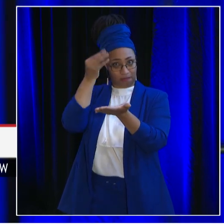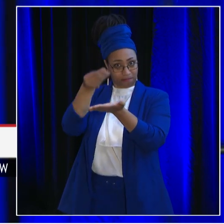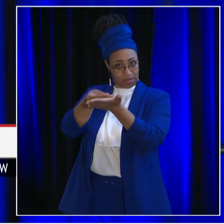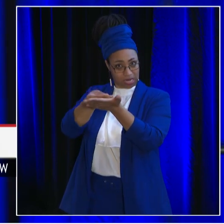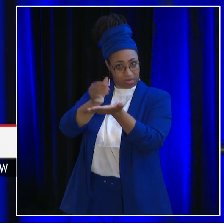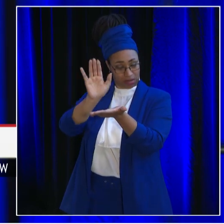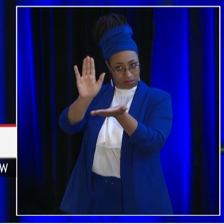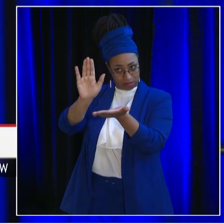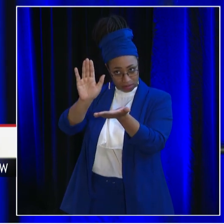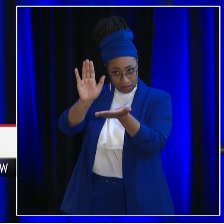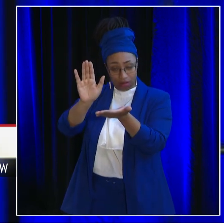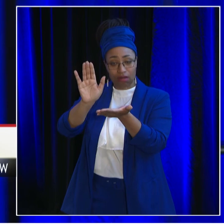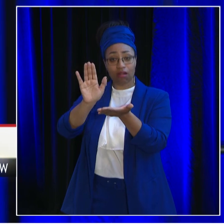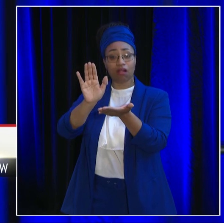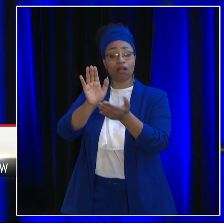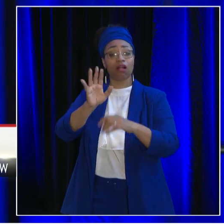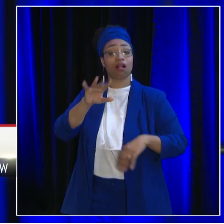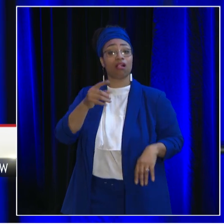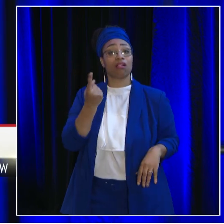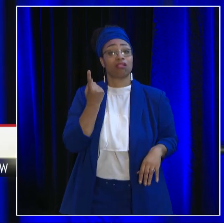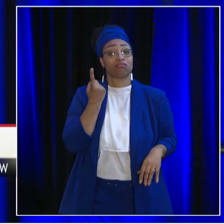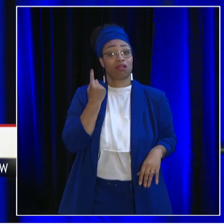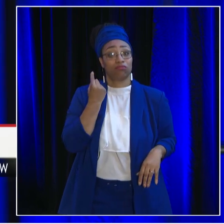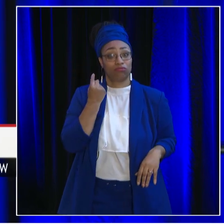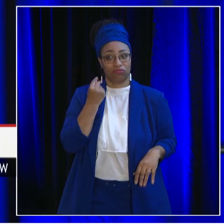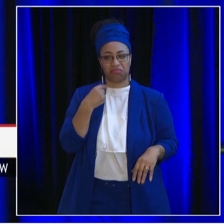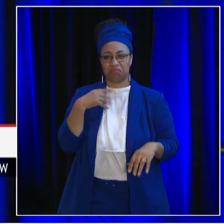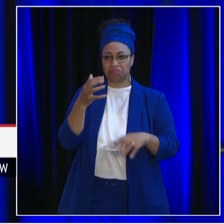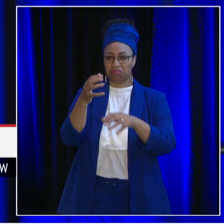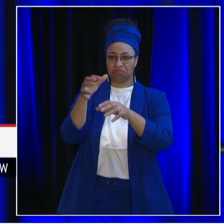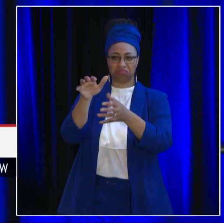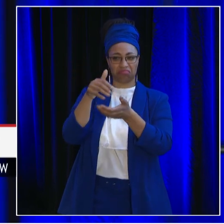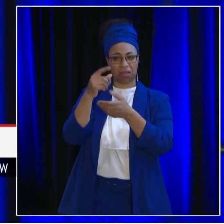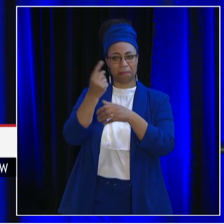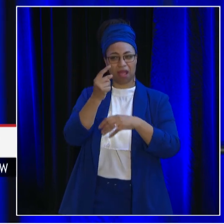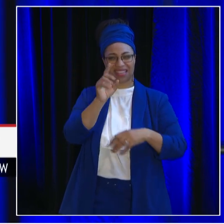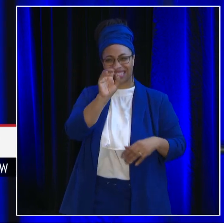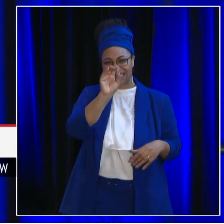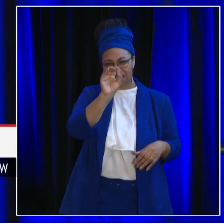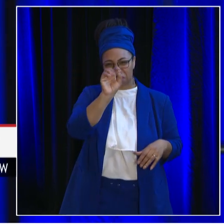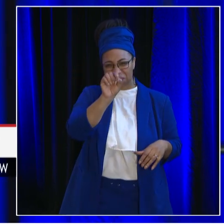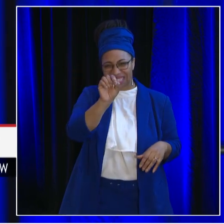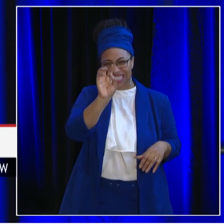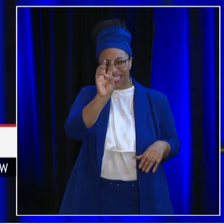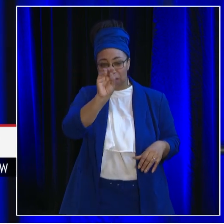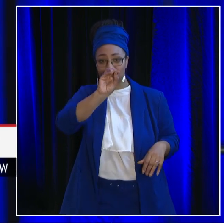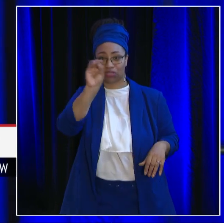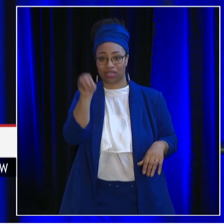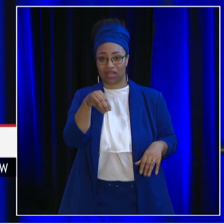million, about 0.6% of our budget.